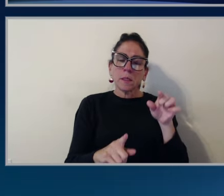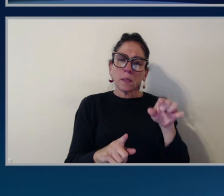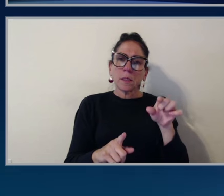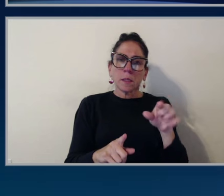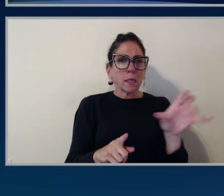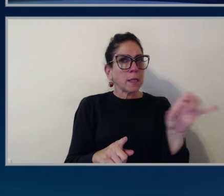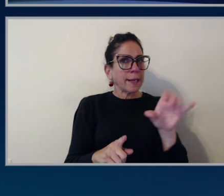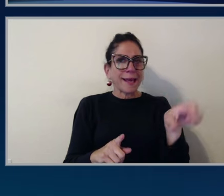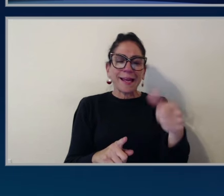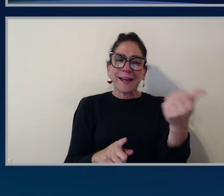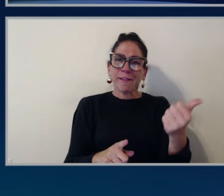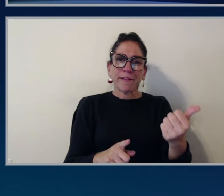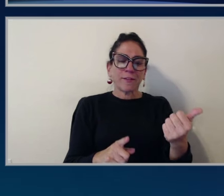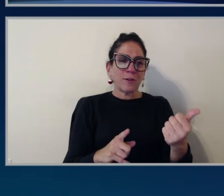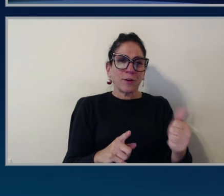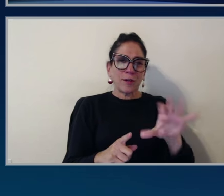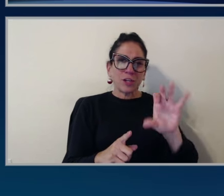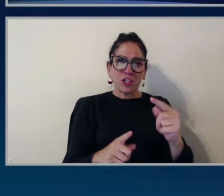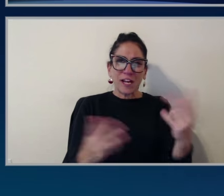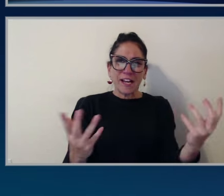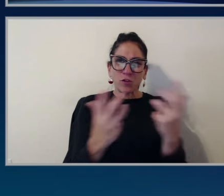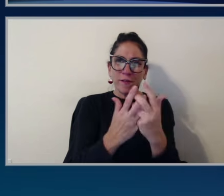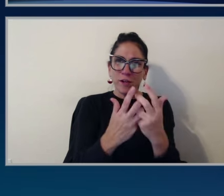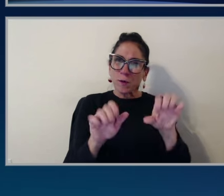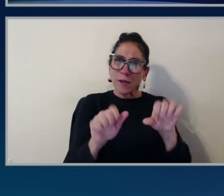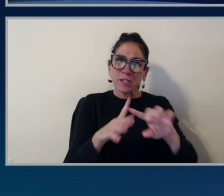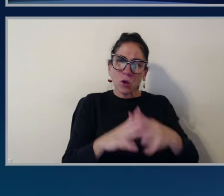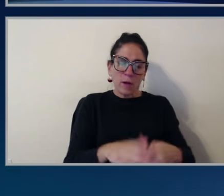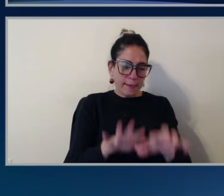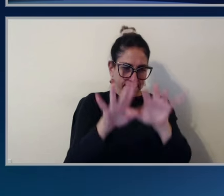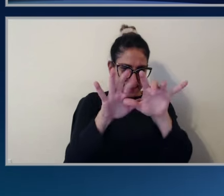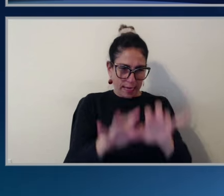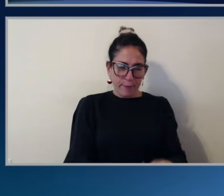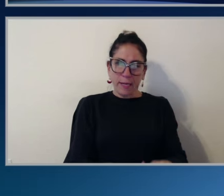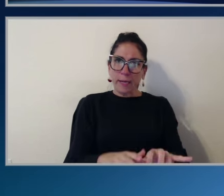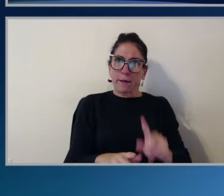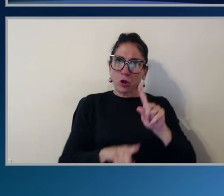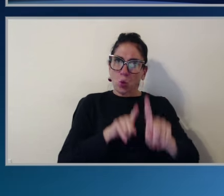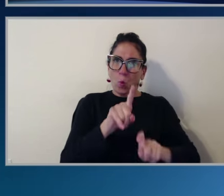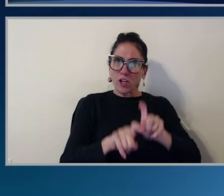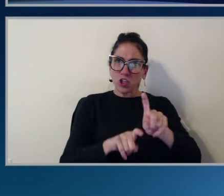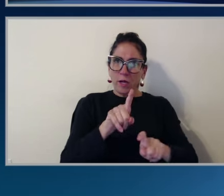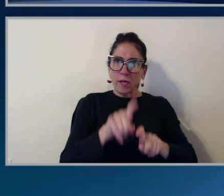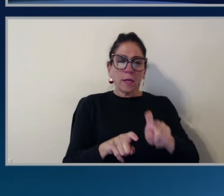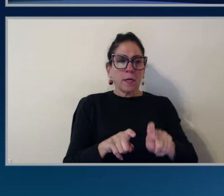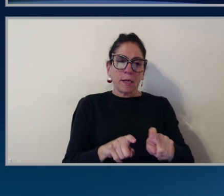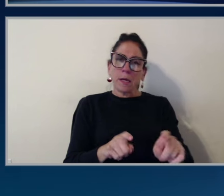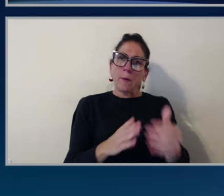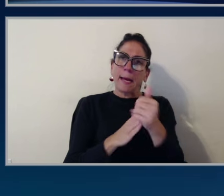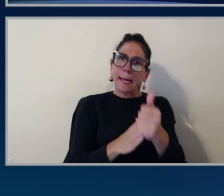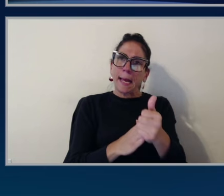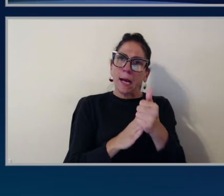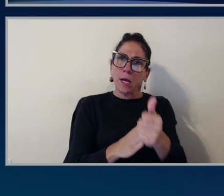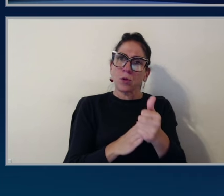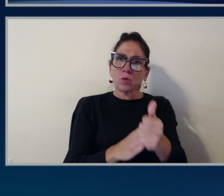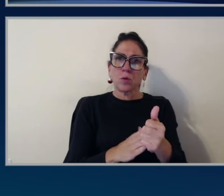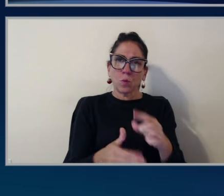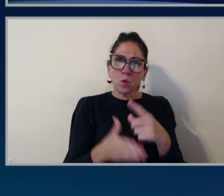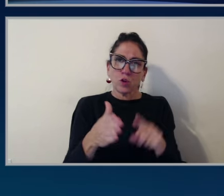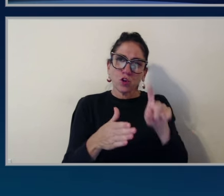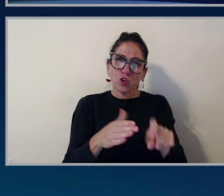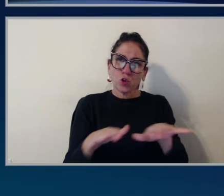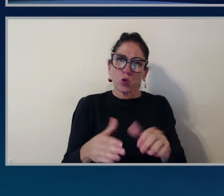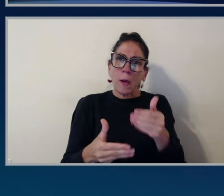other chat interface, you can just go ahead and start entering your questions. And it's going to give you guidance on like what you should do next,